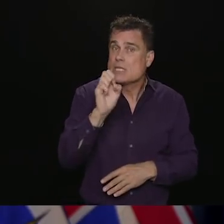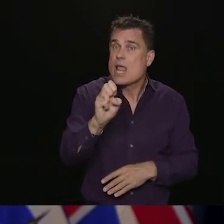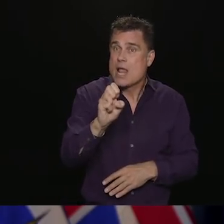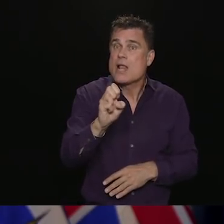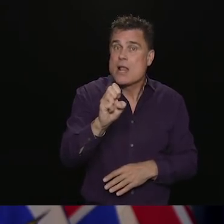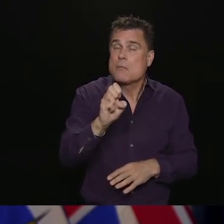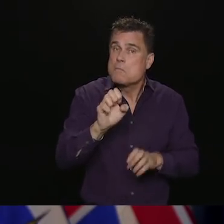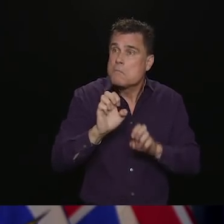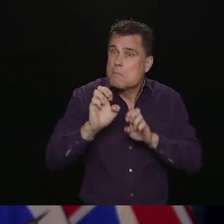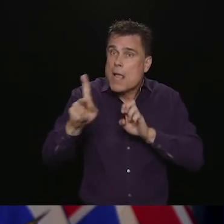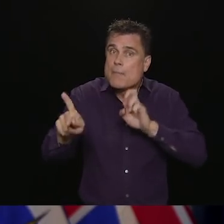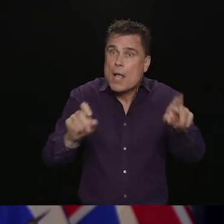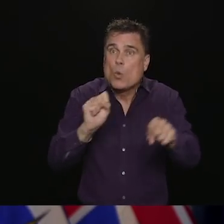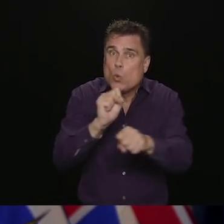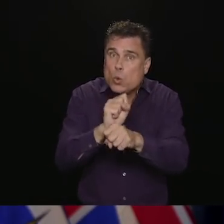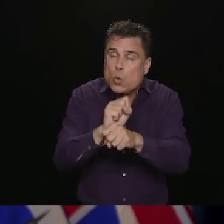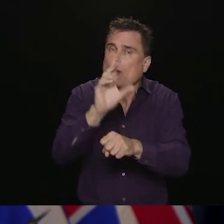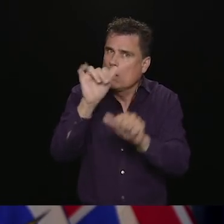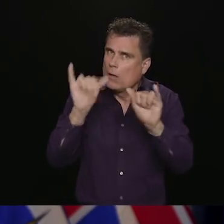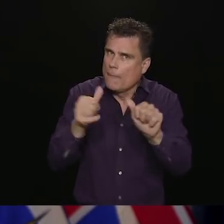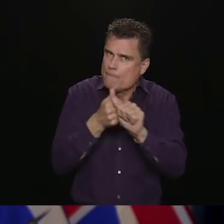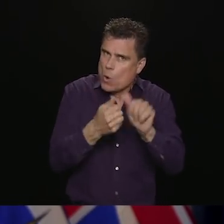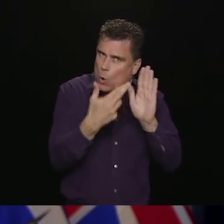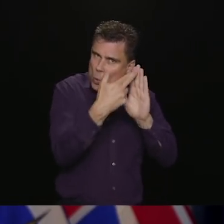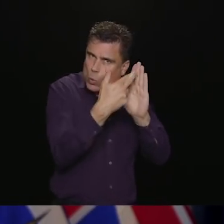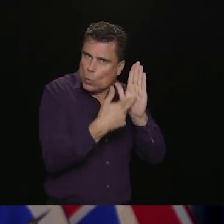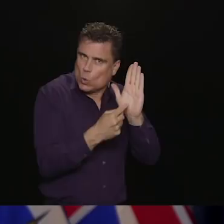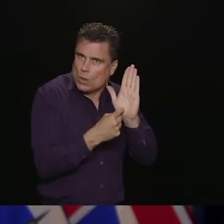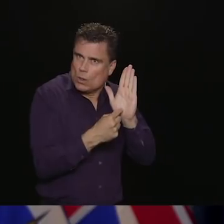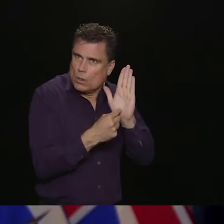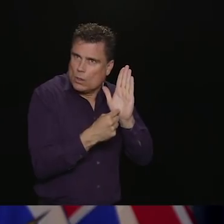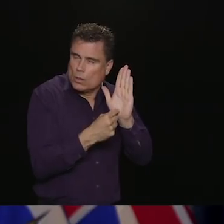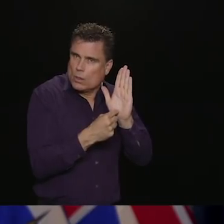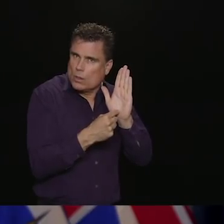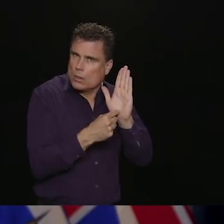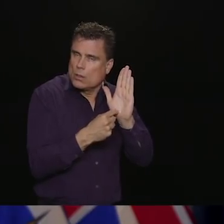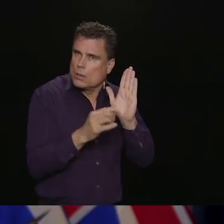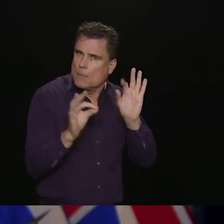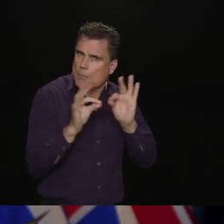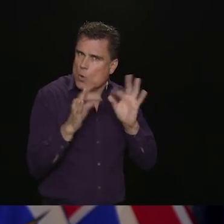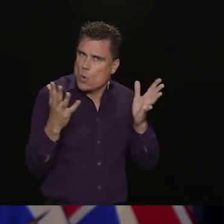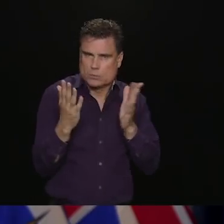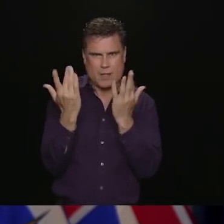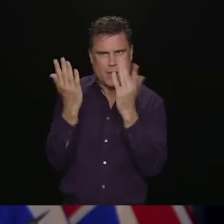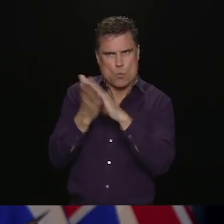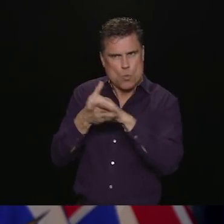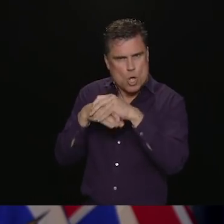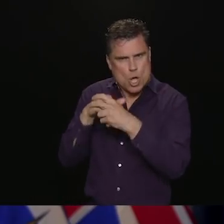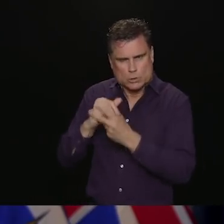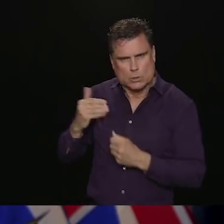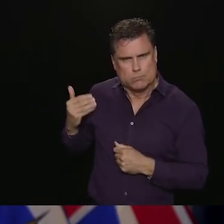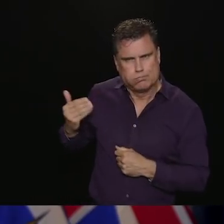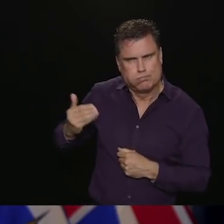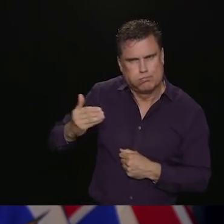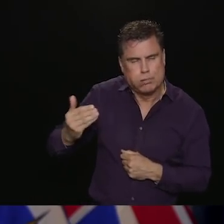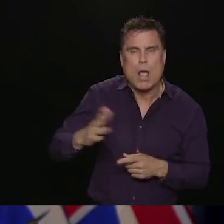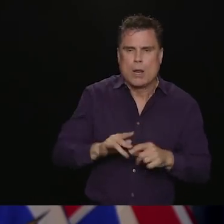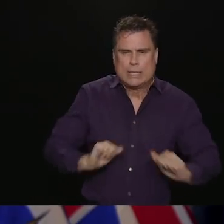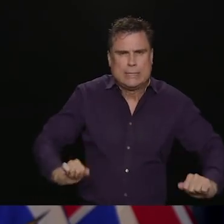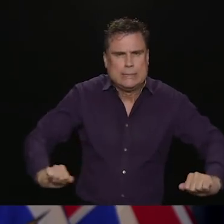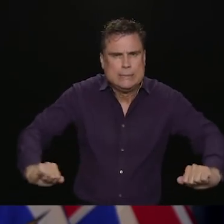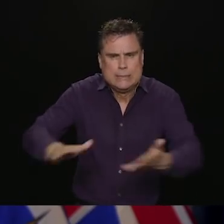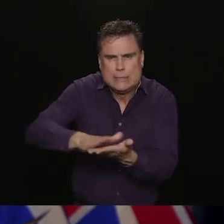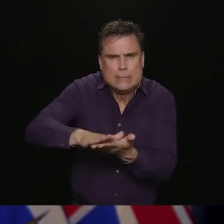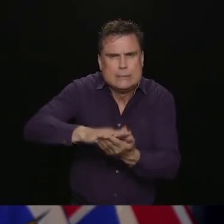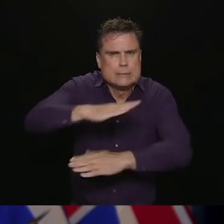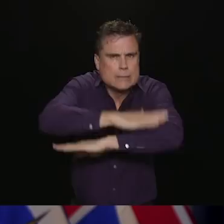small number of our friends, making sure that we're cautious. We can travel in a limited way in BC, but then we need